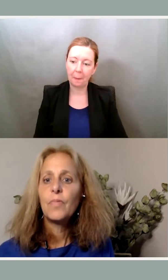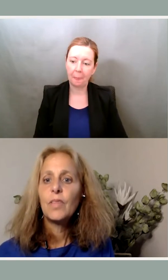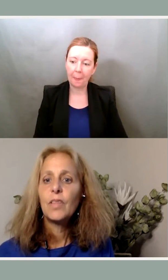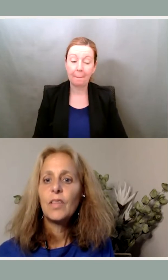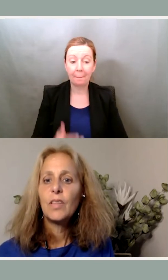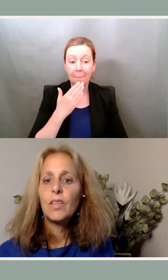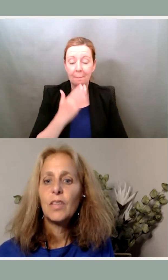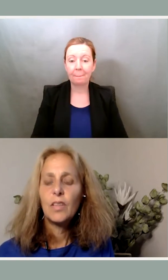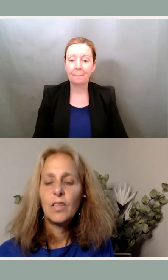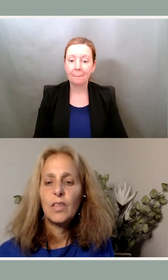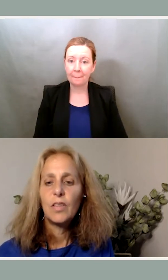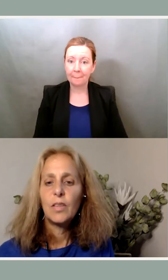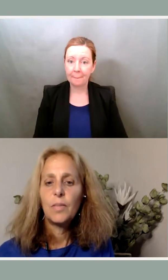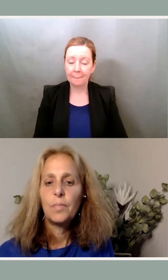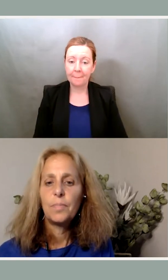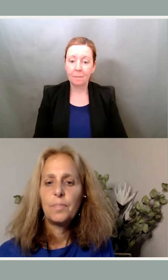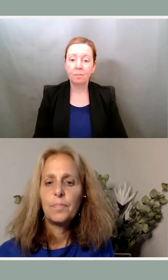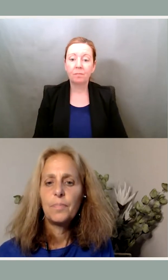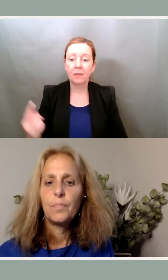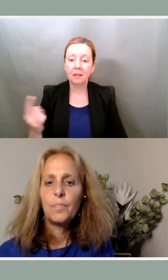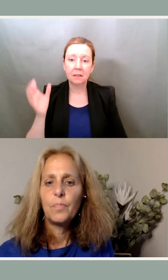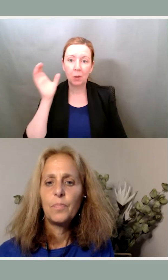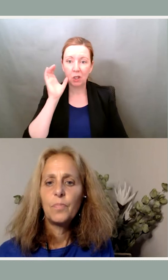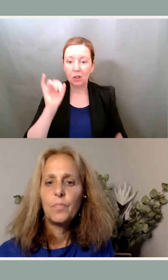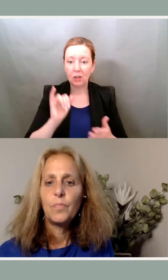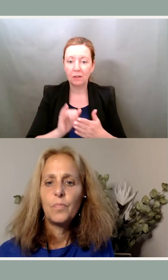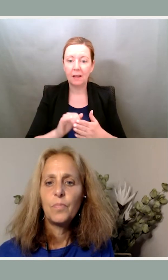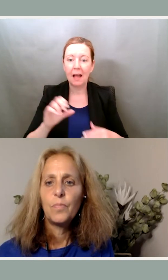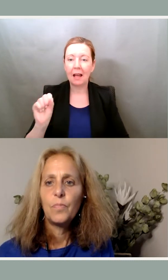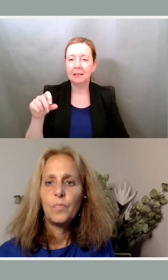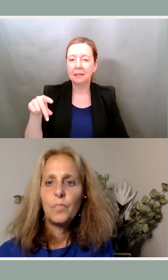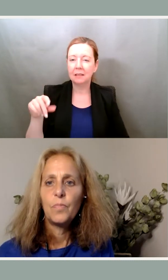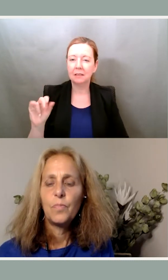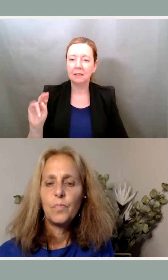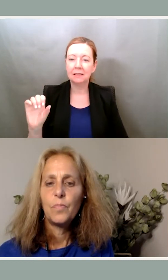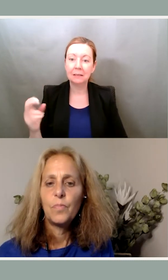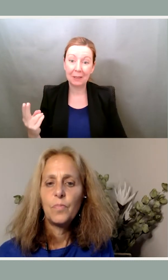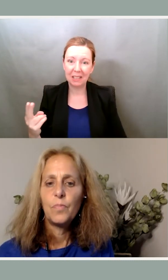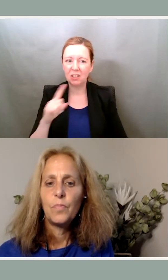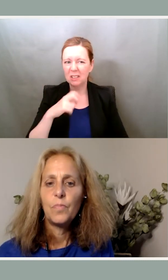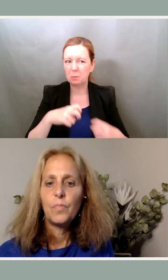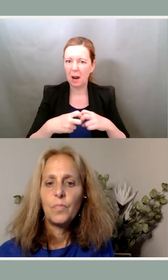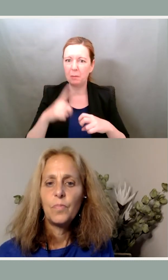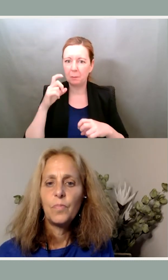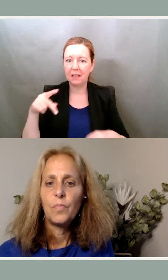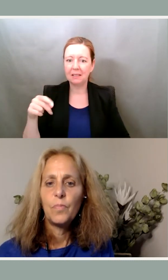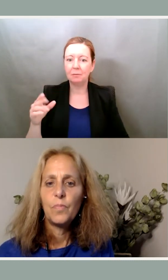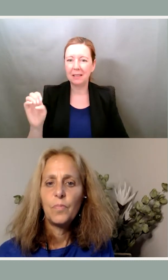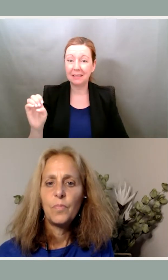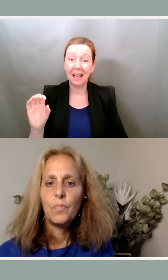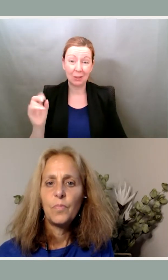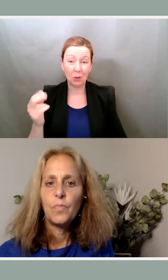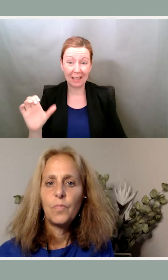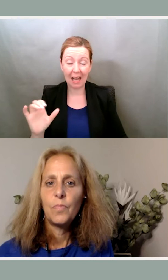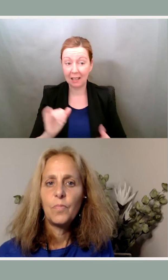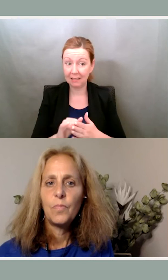Thank you. So someone heard that spinach is problematic for pesticides, even organic. Is that